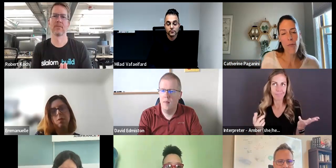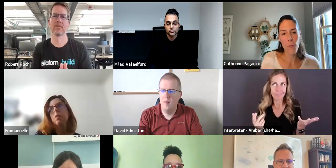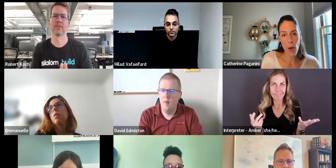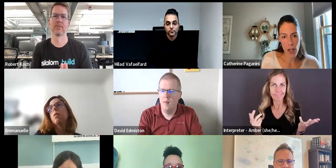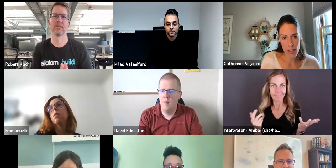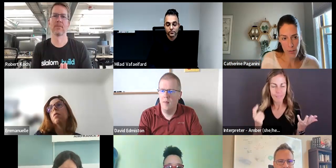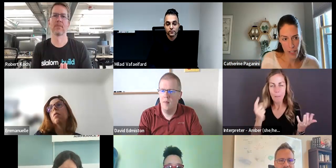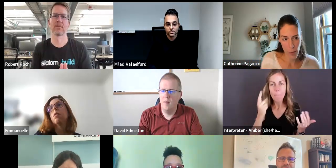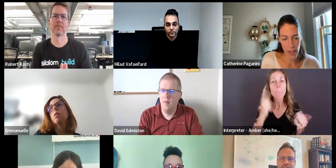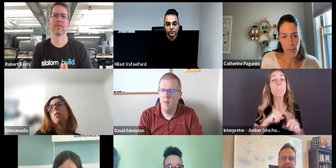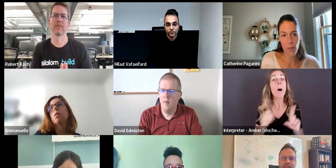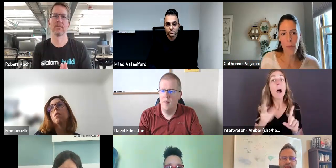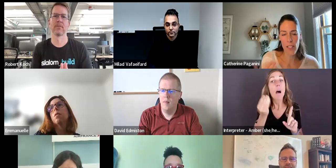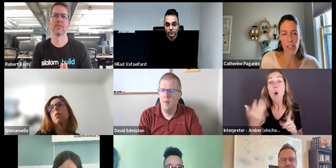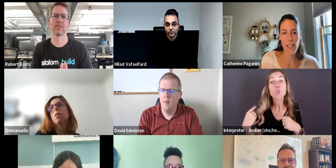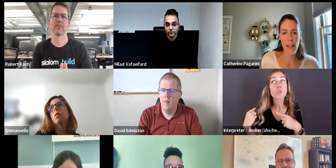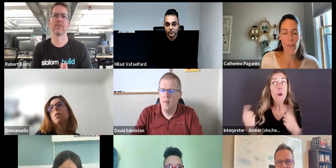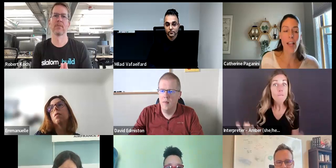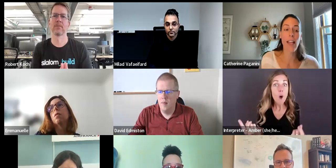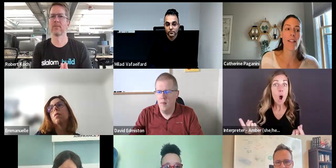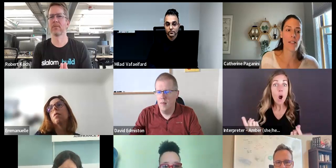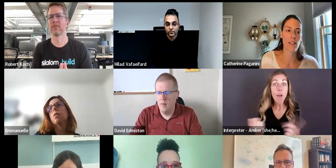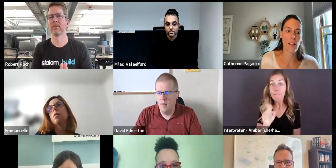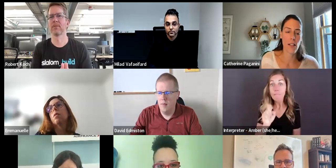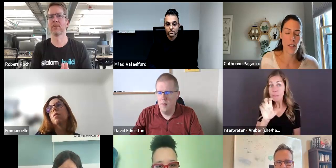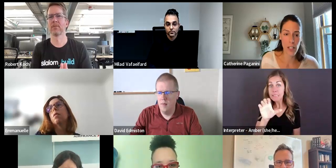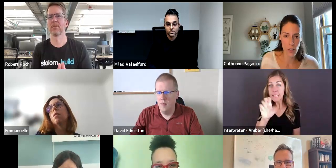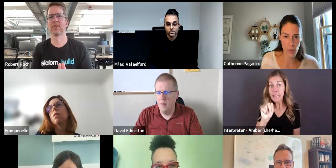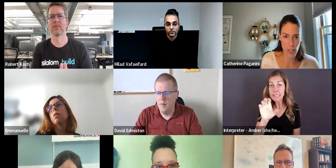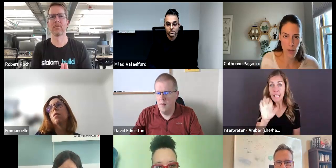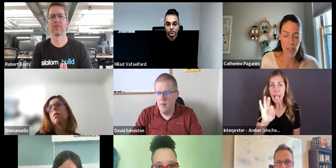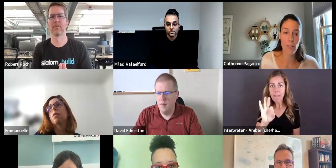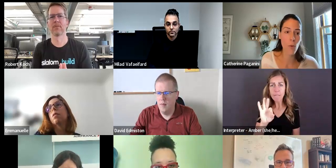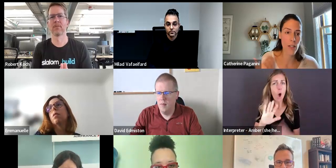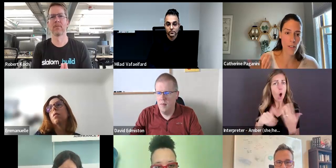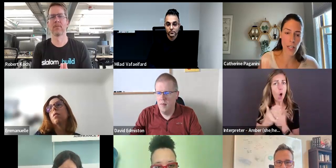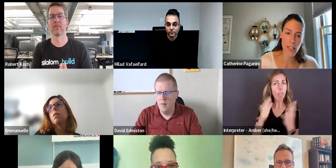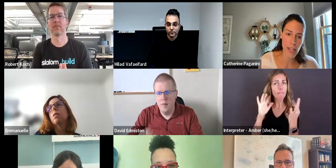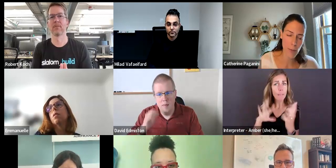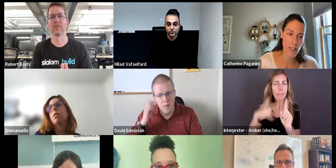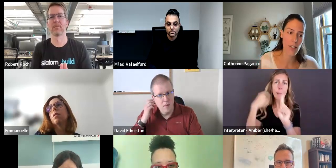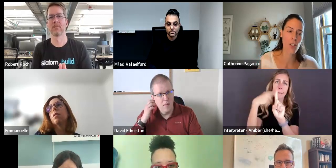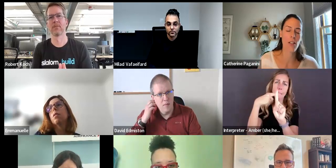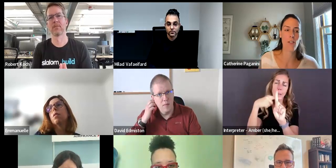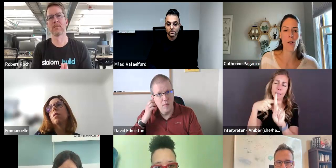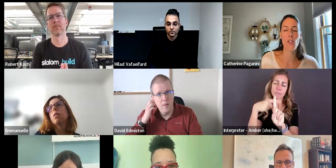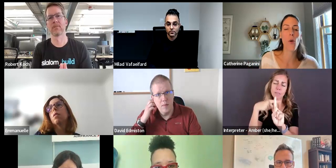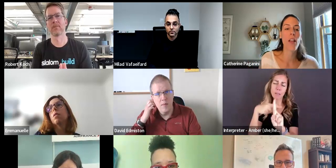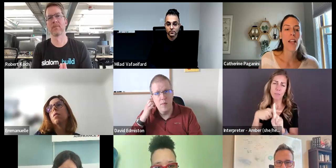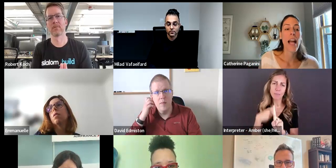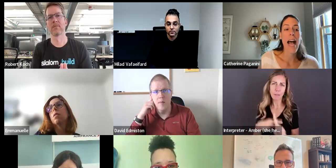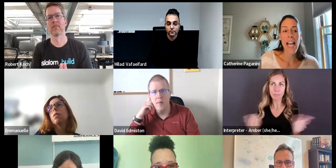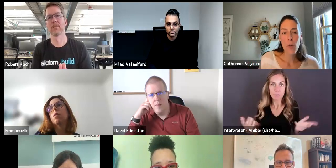only positive feedback from the CNCF and their leadership teams. Everyone is very excited about this initiative and so